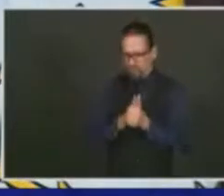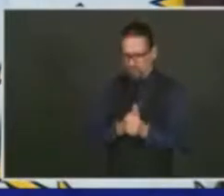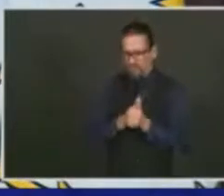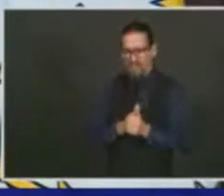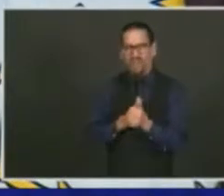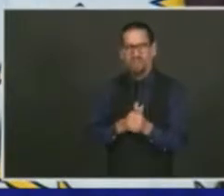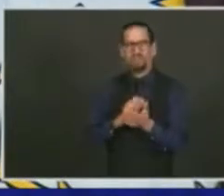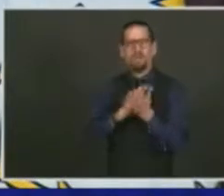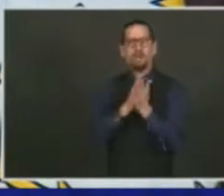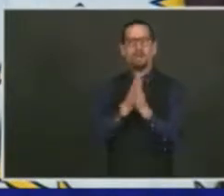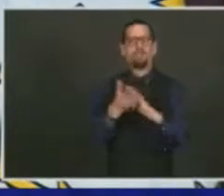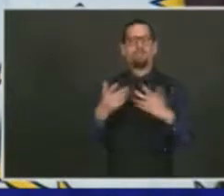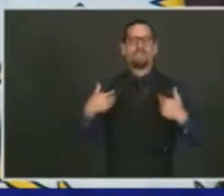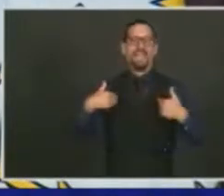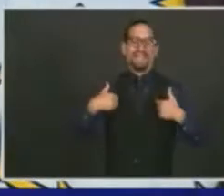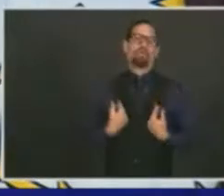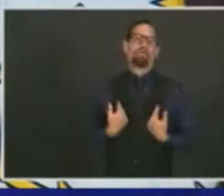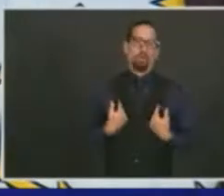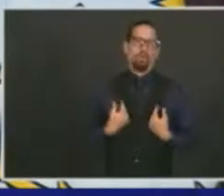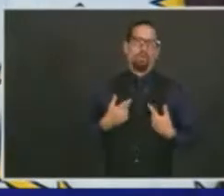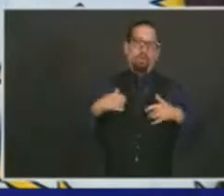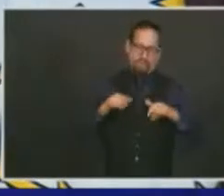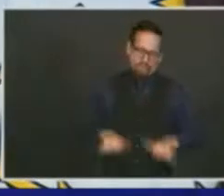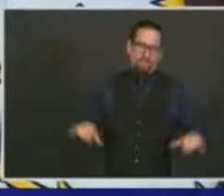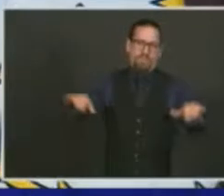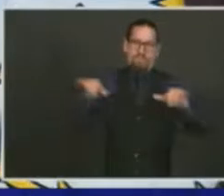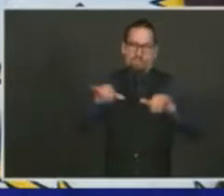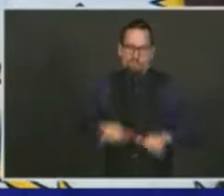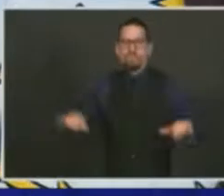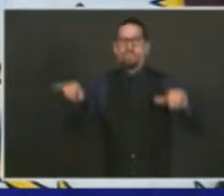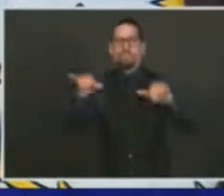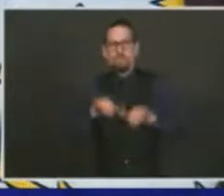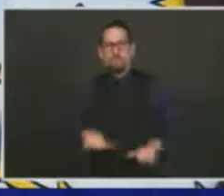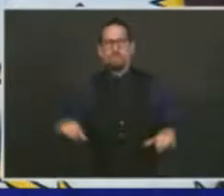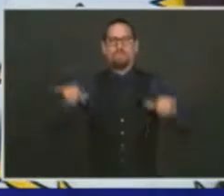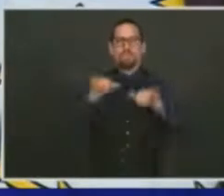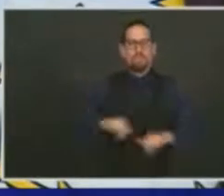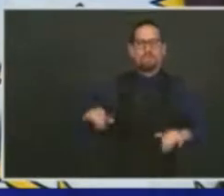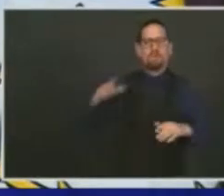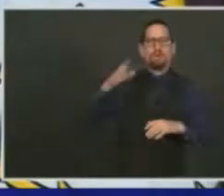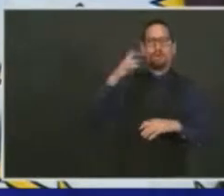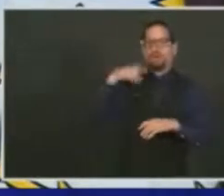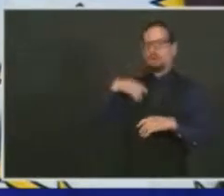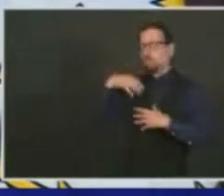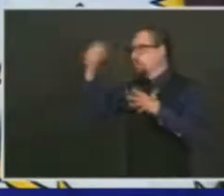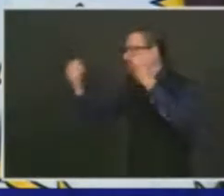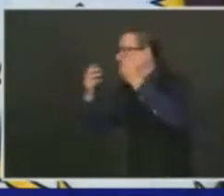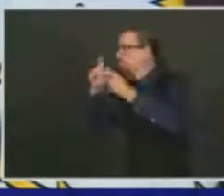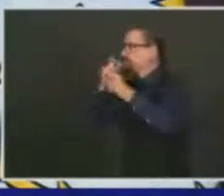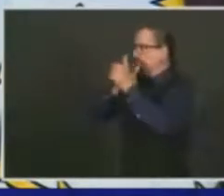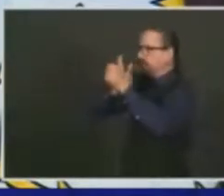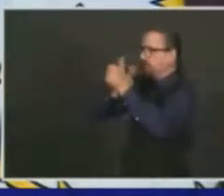friends and our family, and it is clearly being reflected in our data.